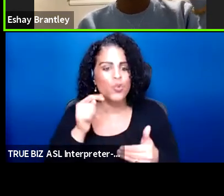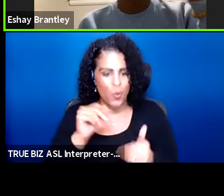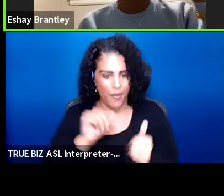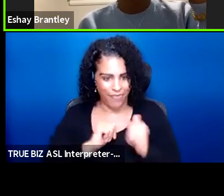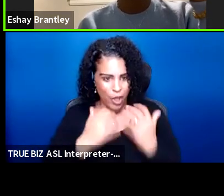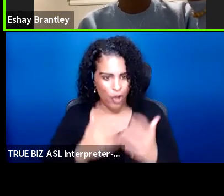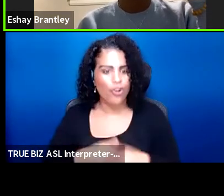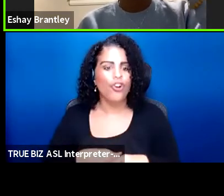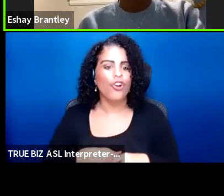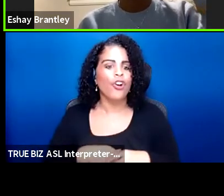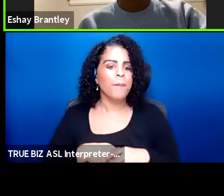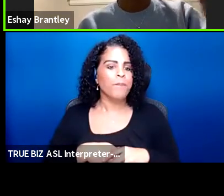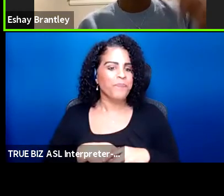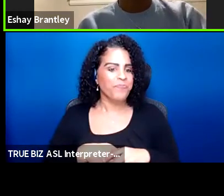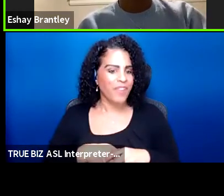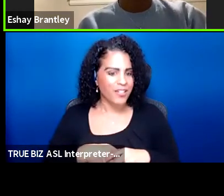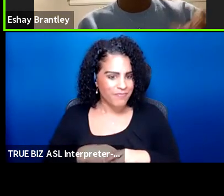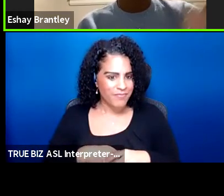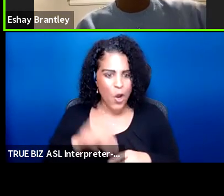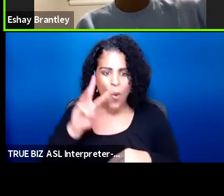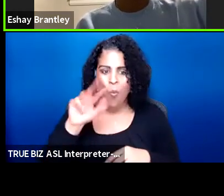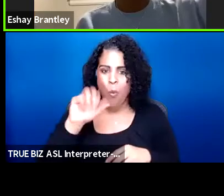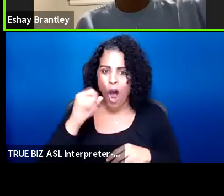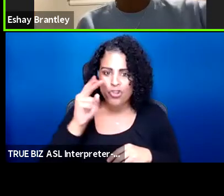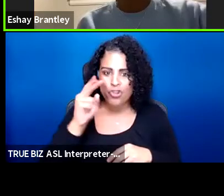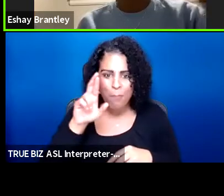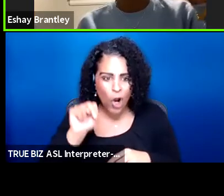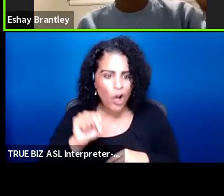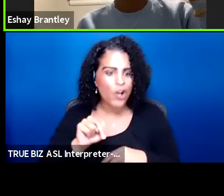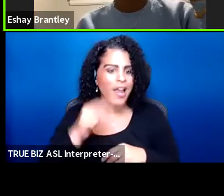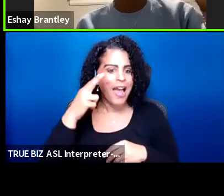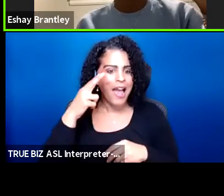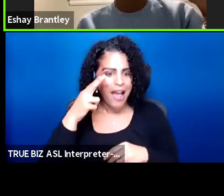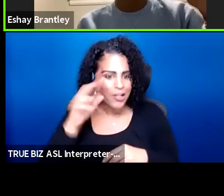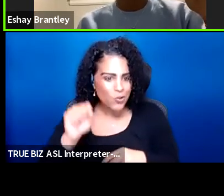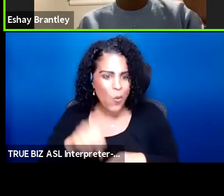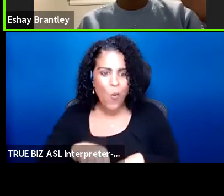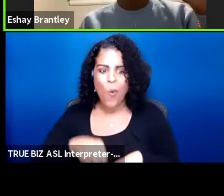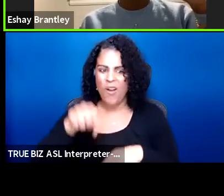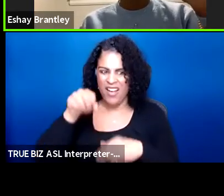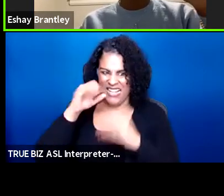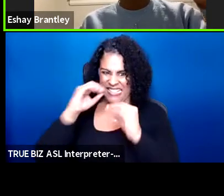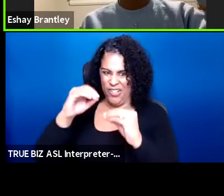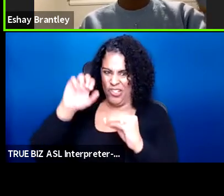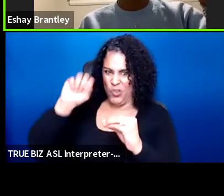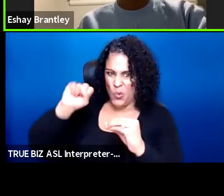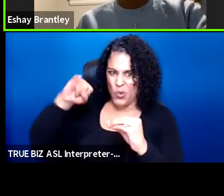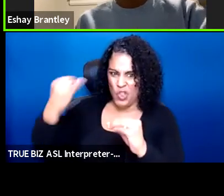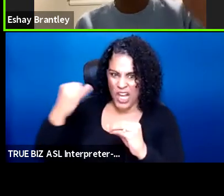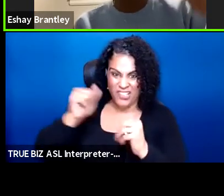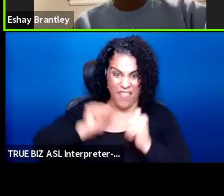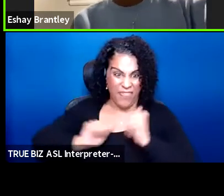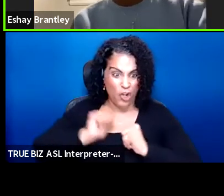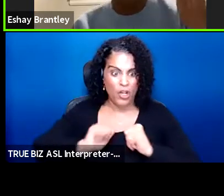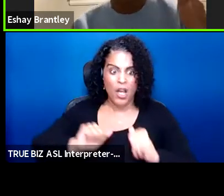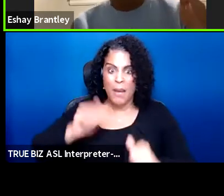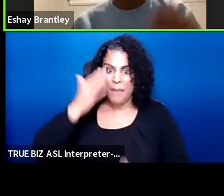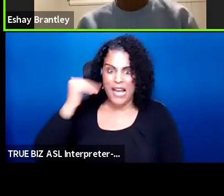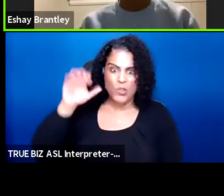at Black Box at Washburn High School teaching Black Box Social Justice Theater. Okay. Because oh